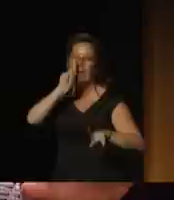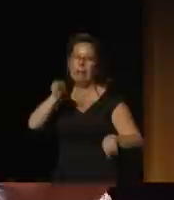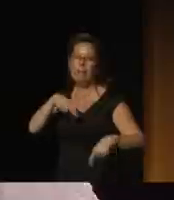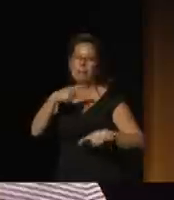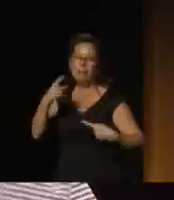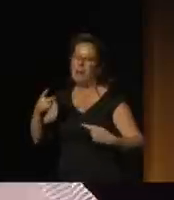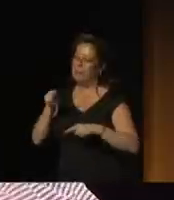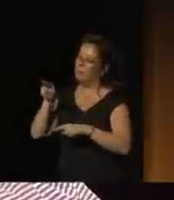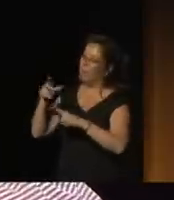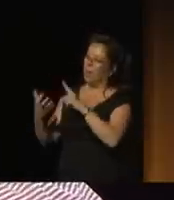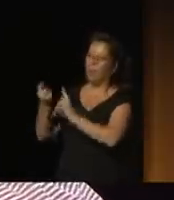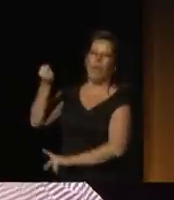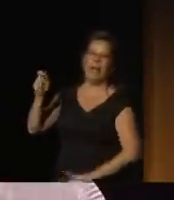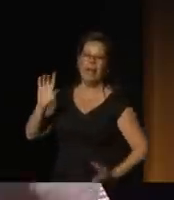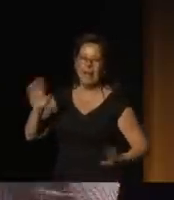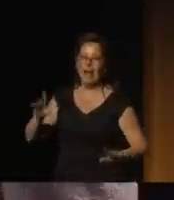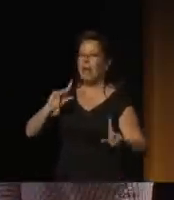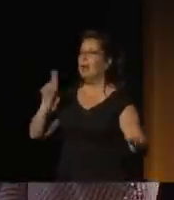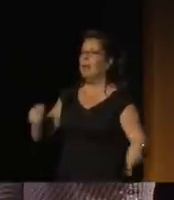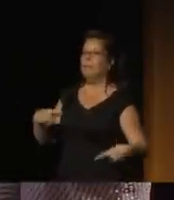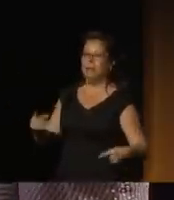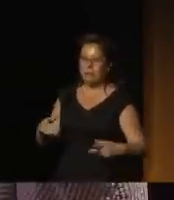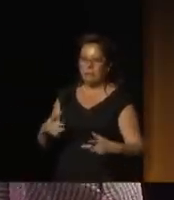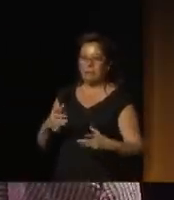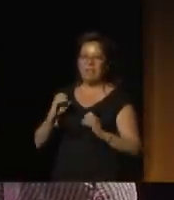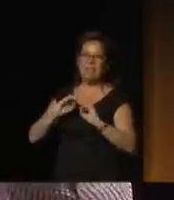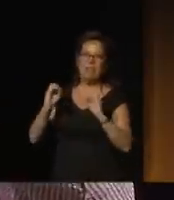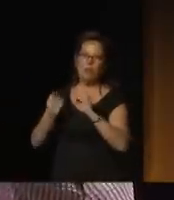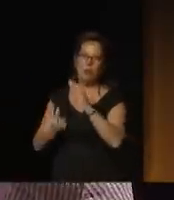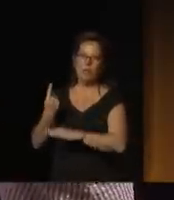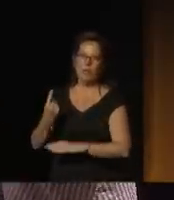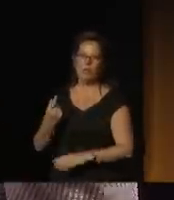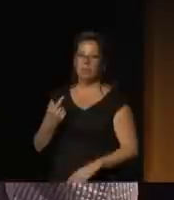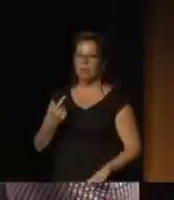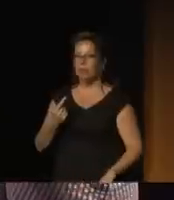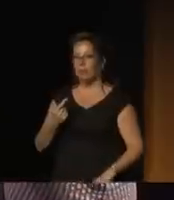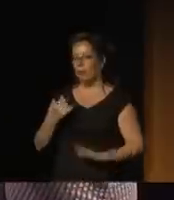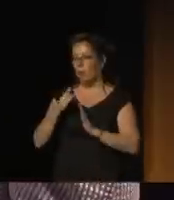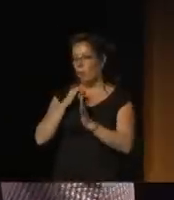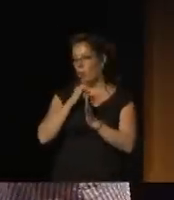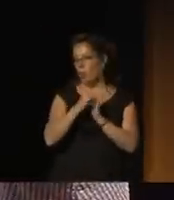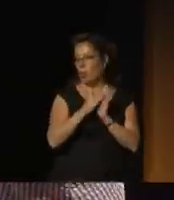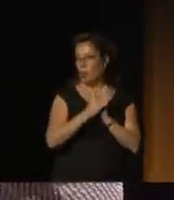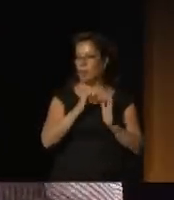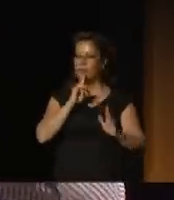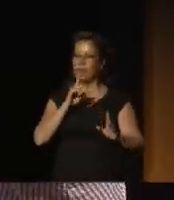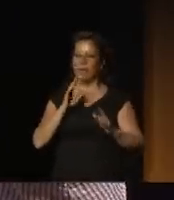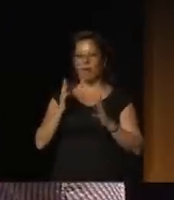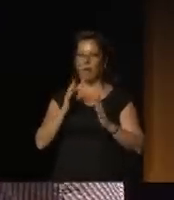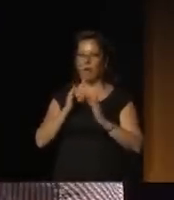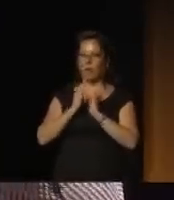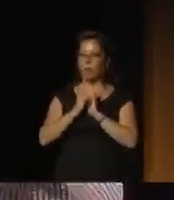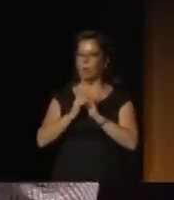he could win. Zero. You know, and the truth is that, you know, people always say, New Yorkers, they're so provincial. And I always say, yeah, but it's New